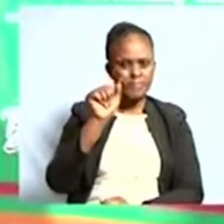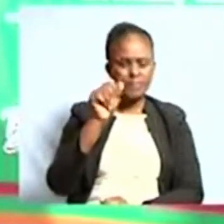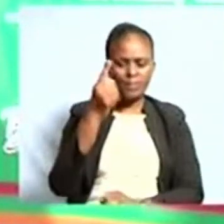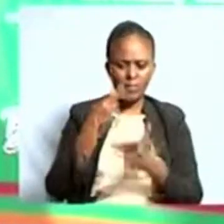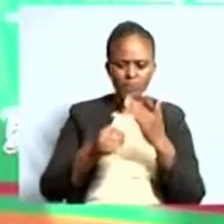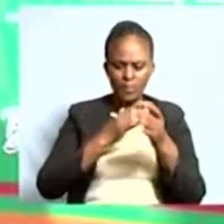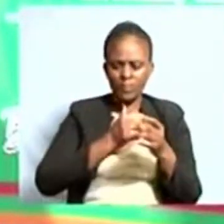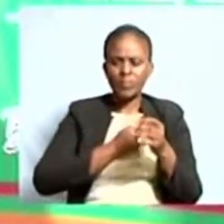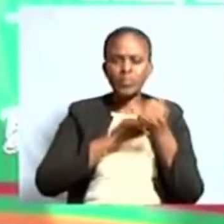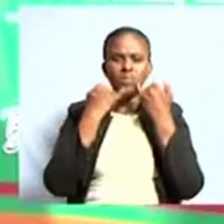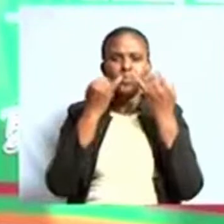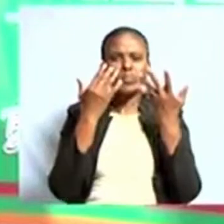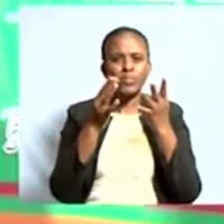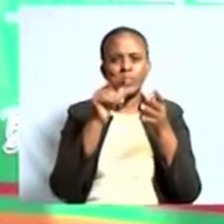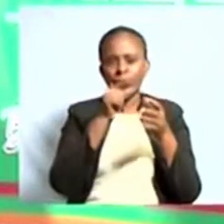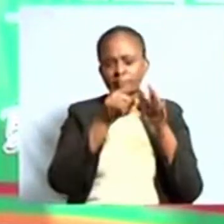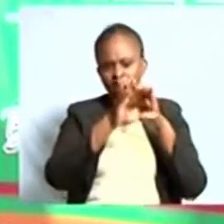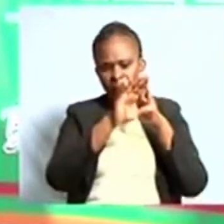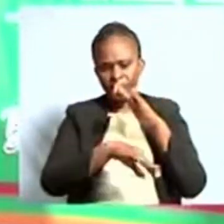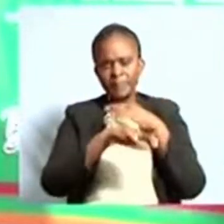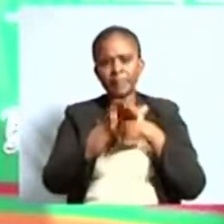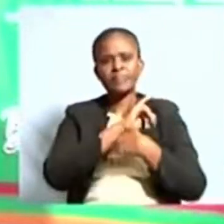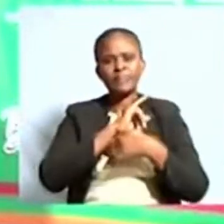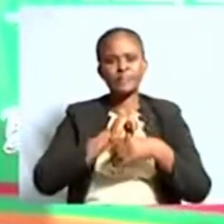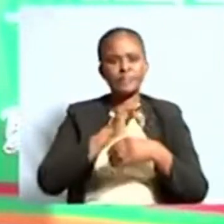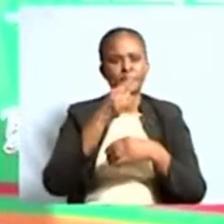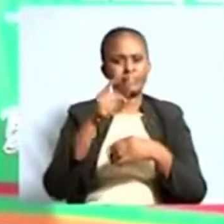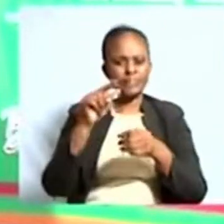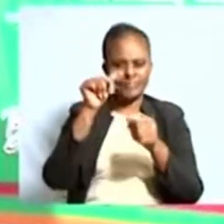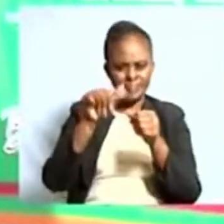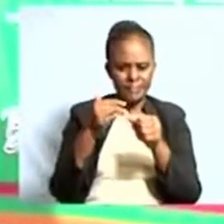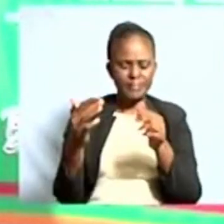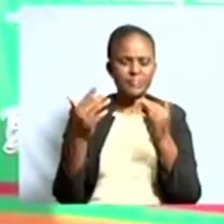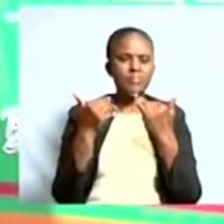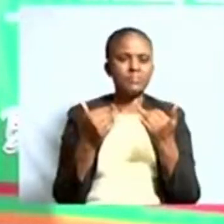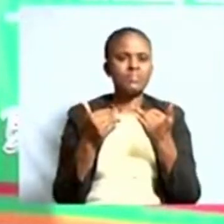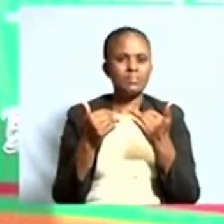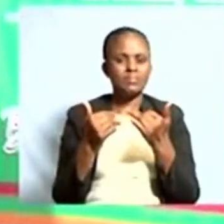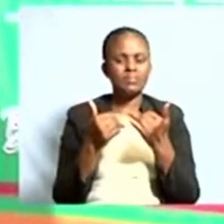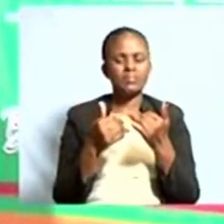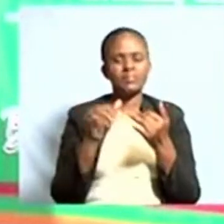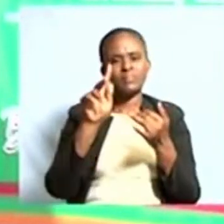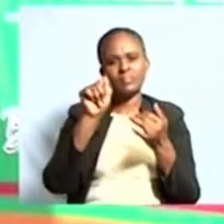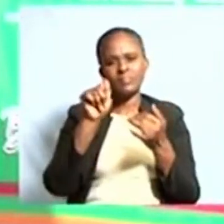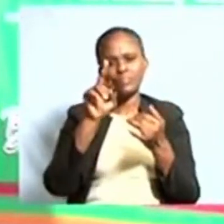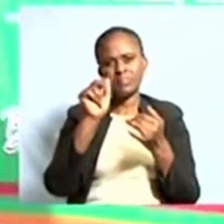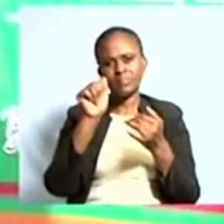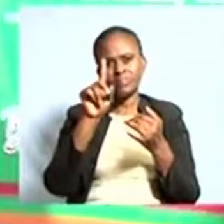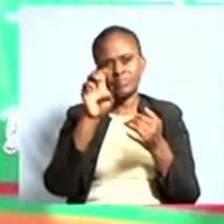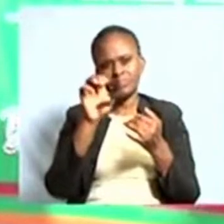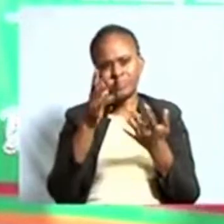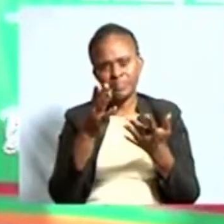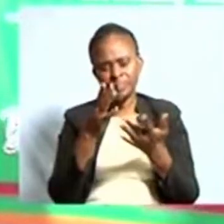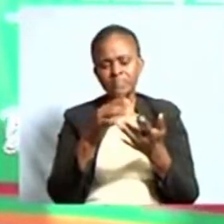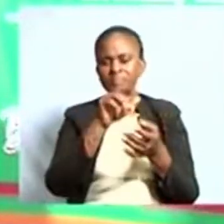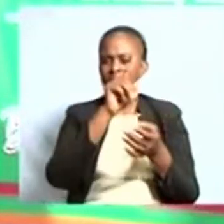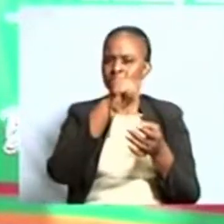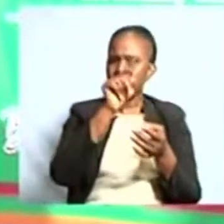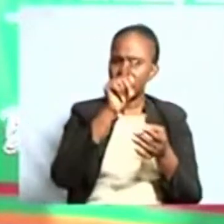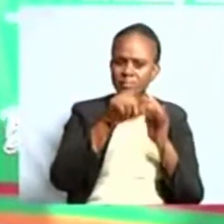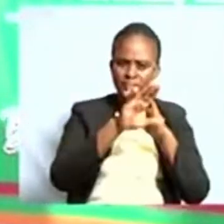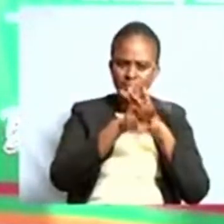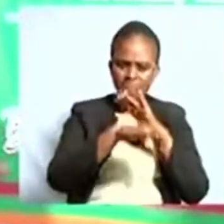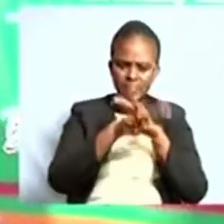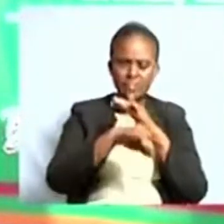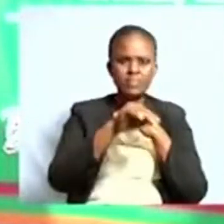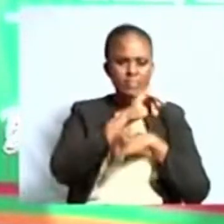this will fall under industrial property. Yeah. So everything, the trademark, the design will fall under industrial property, and